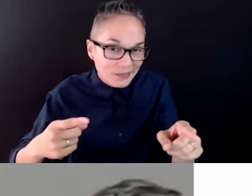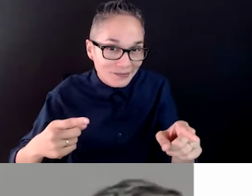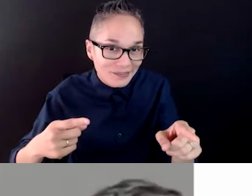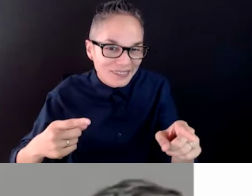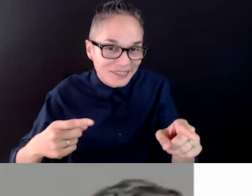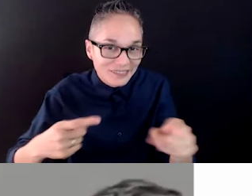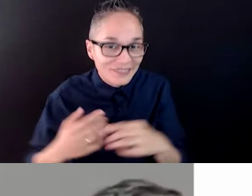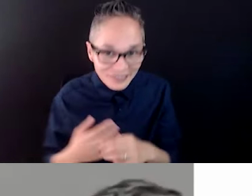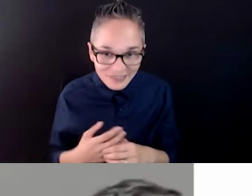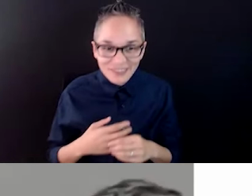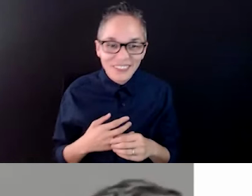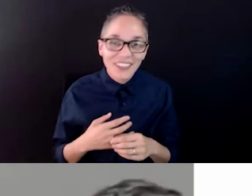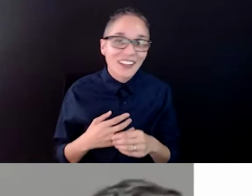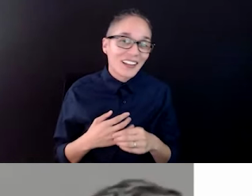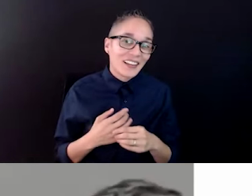That's a perfect start.